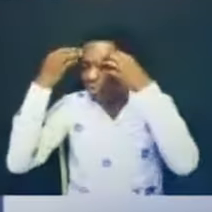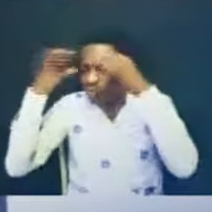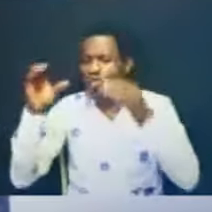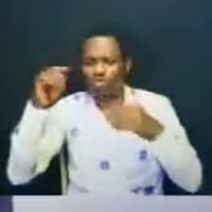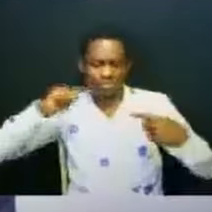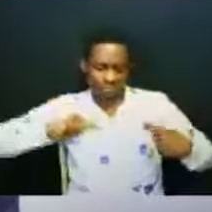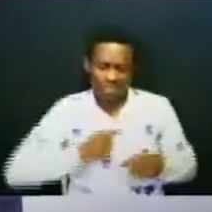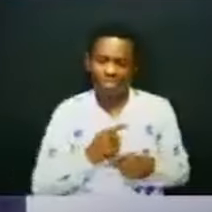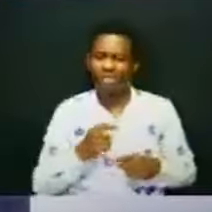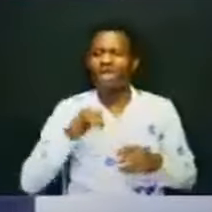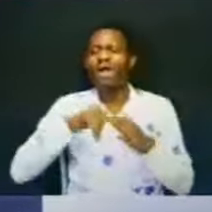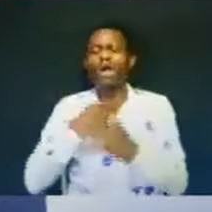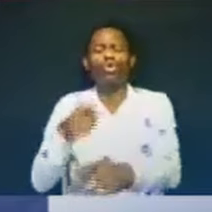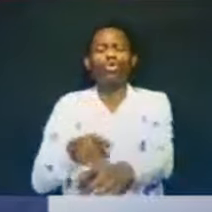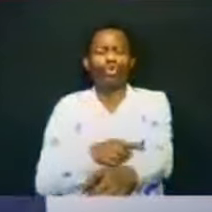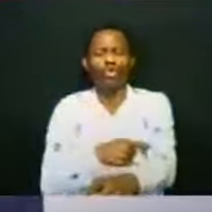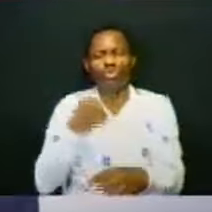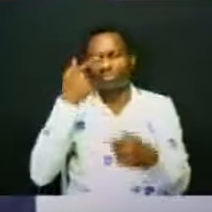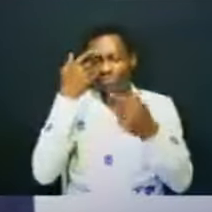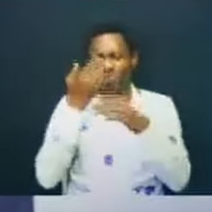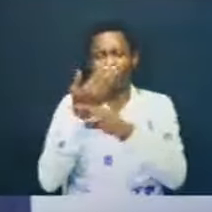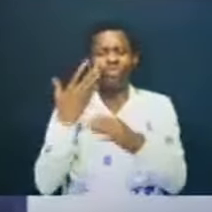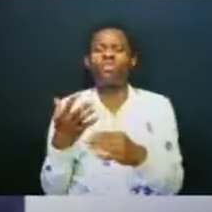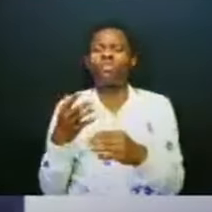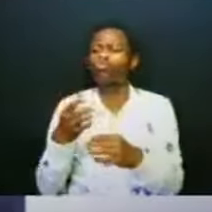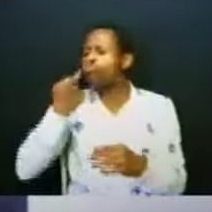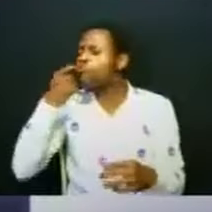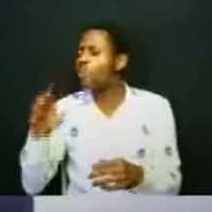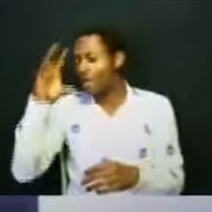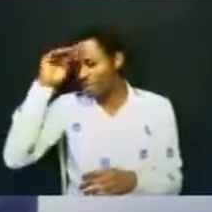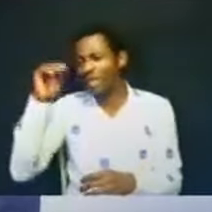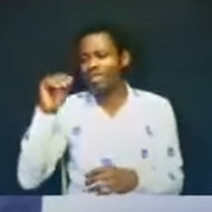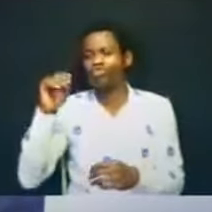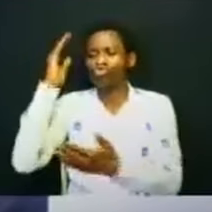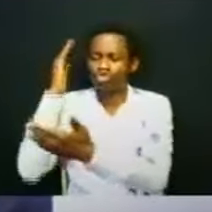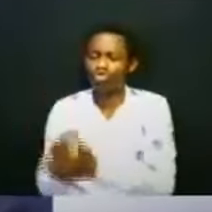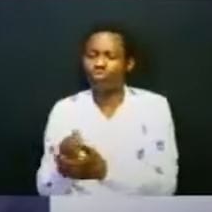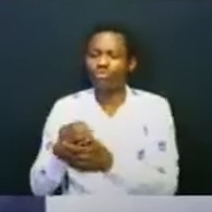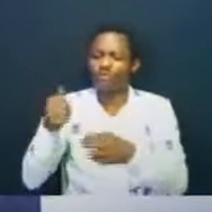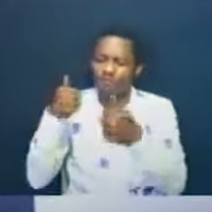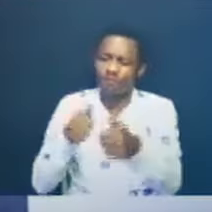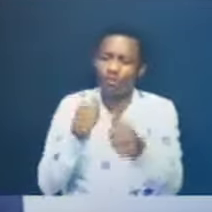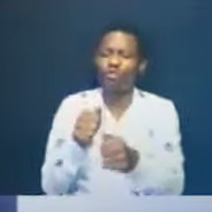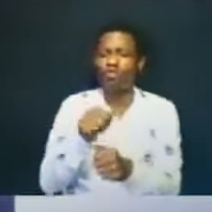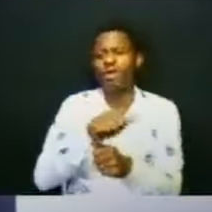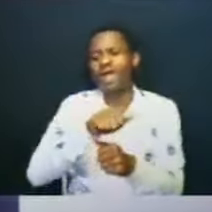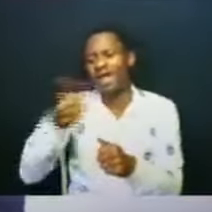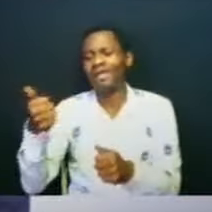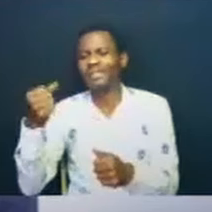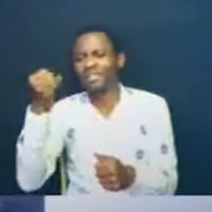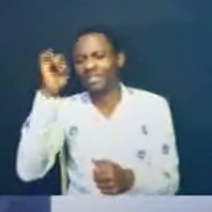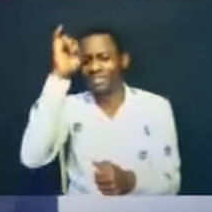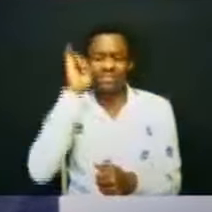your men to stop pursuing their fellow Israelites?" Na Abner bisa you have said, "En granten